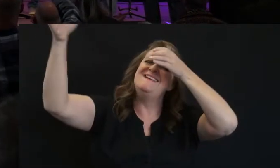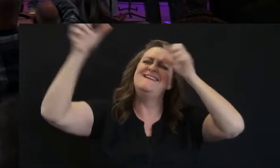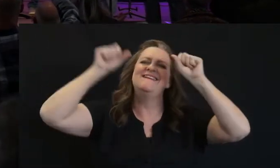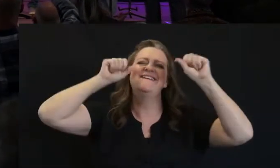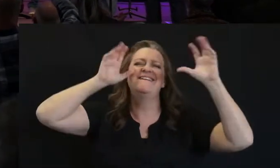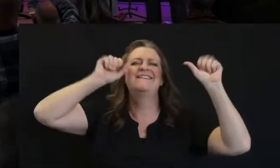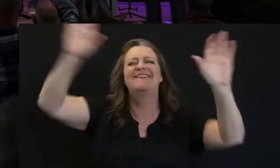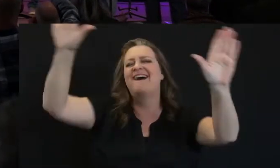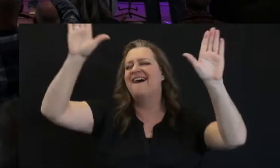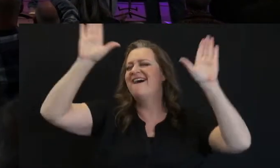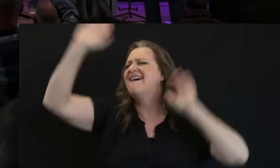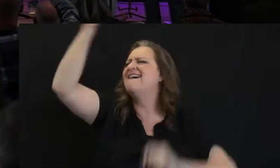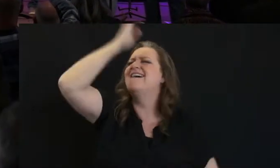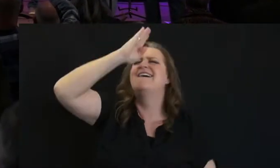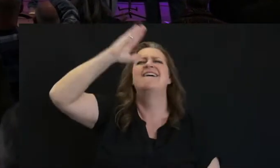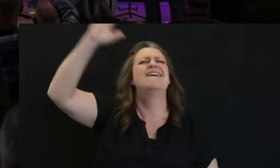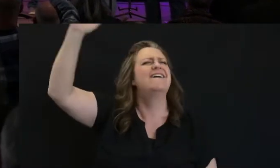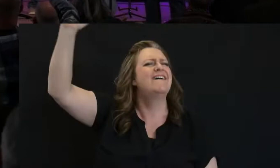amazing.